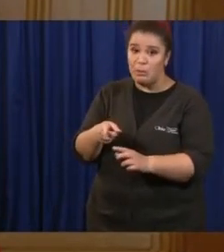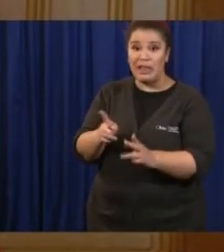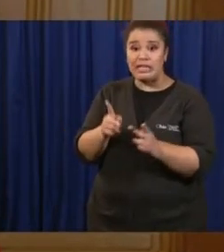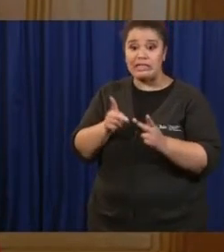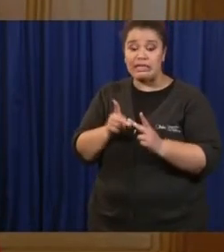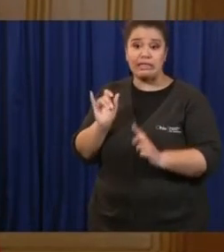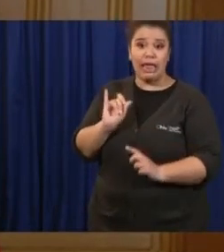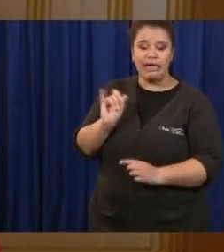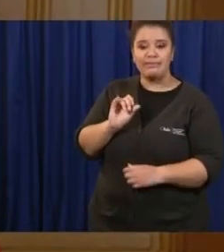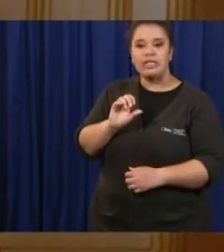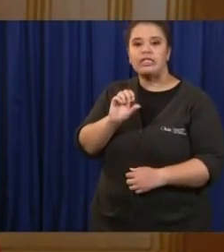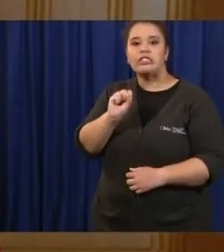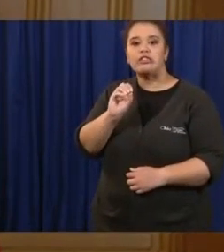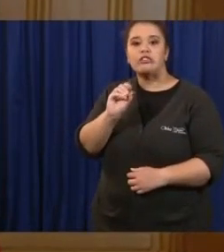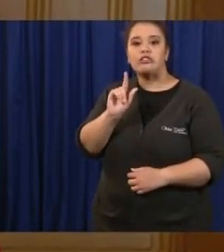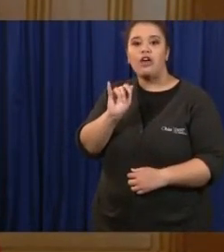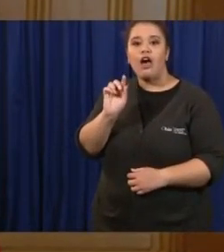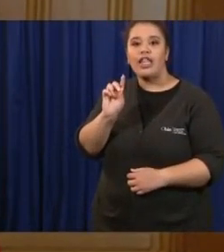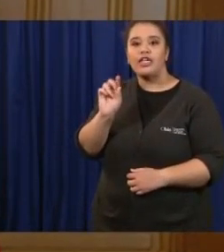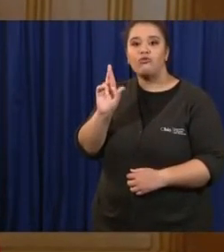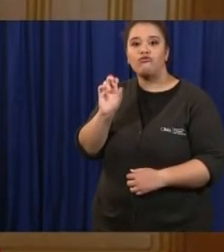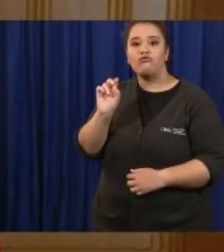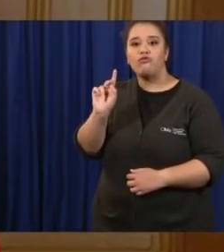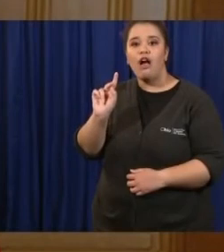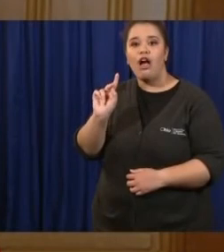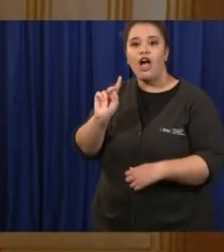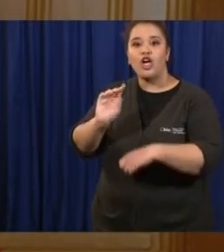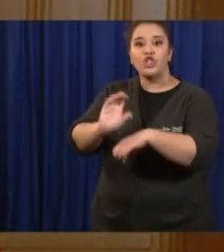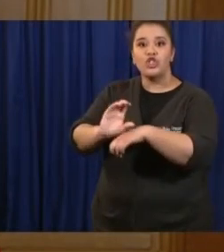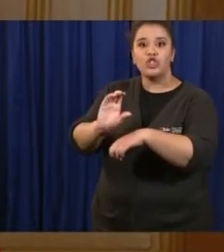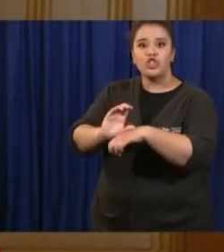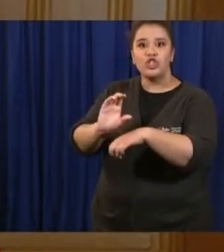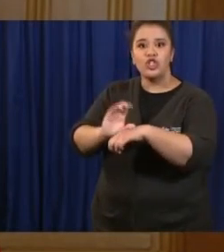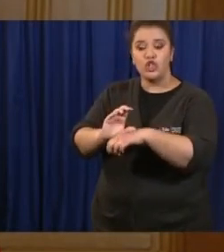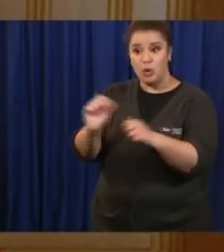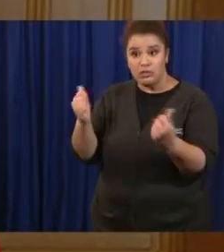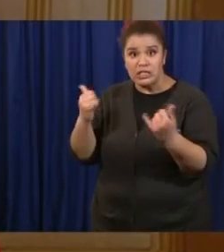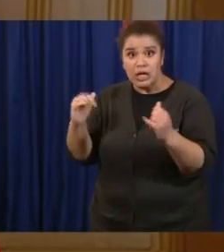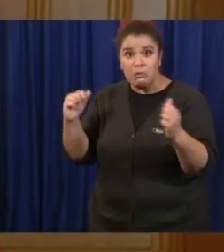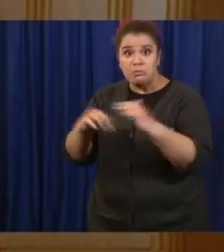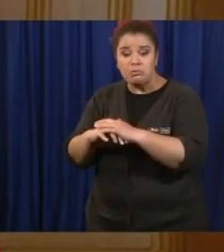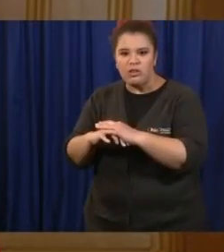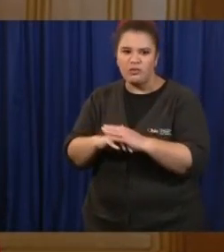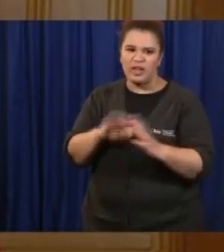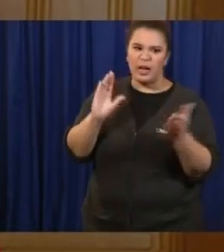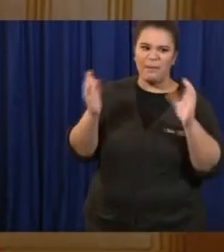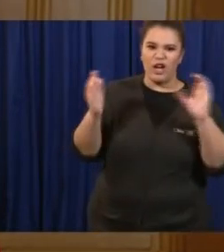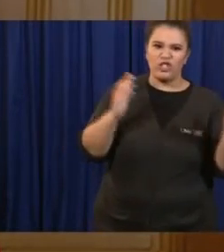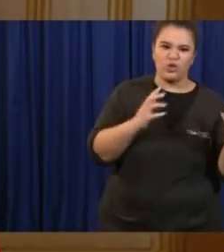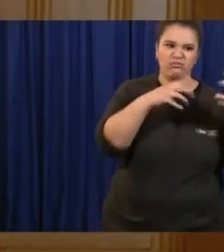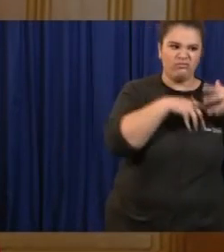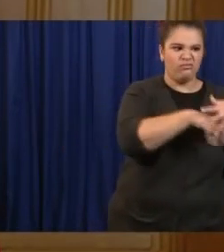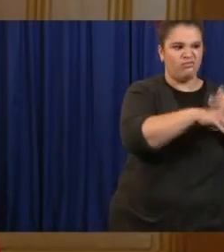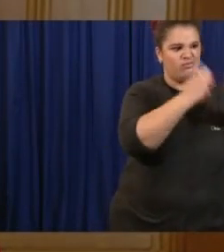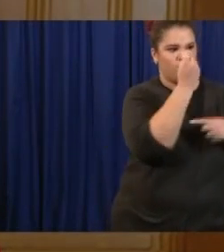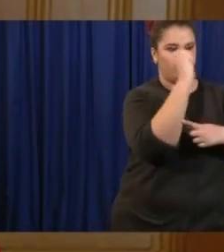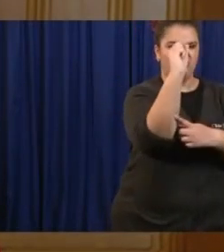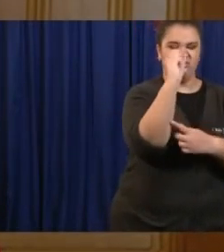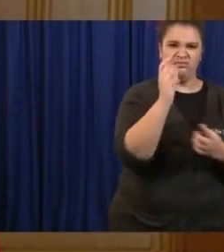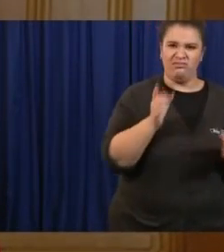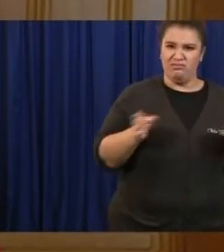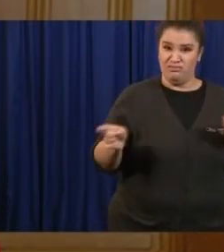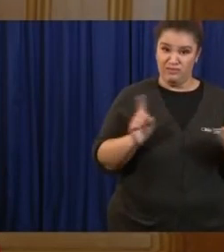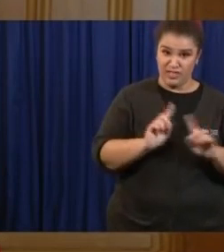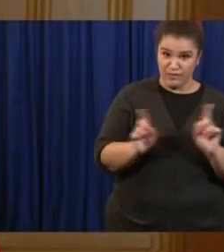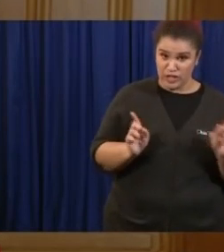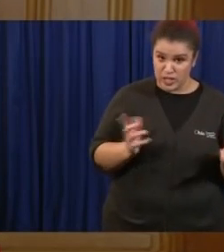disregarding people's safety as much as people congregating outside? Well, good question. I was going